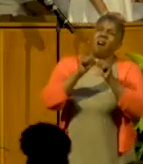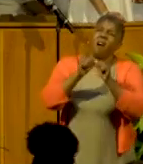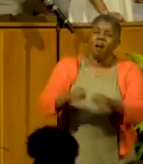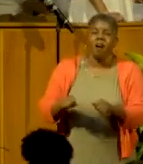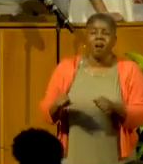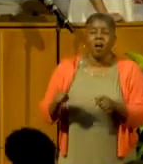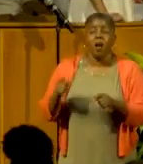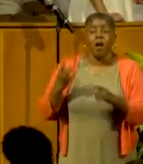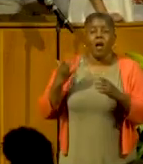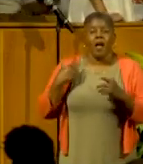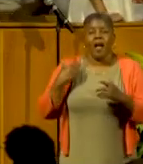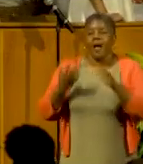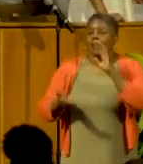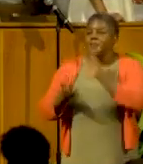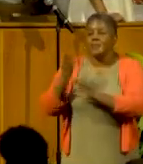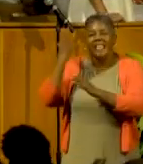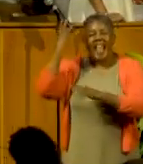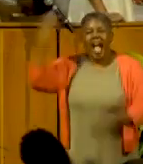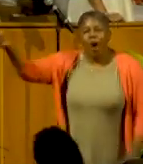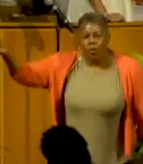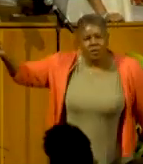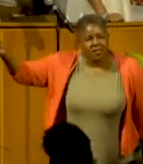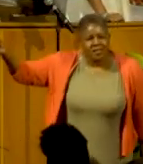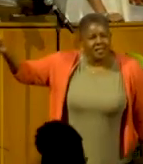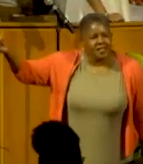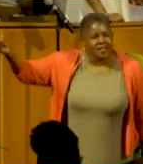Get out.